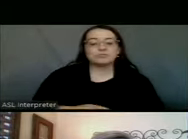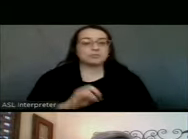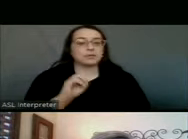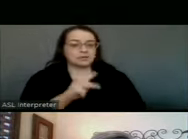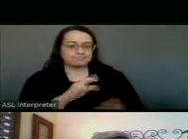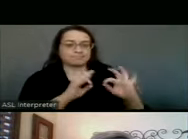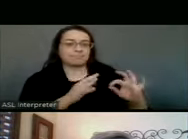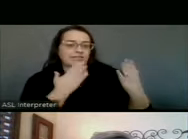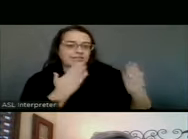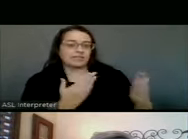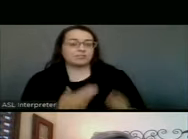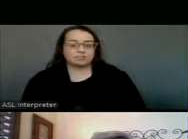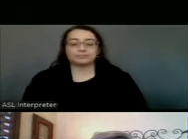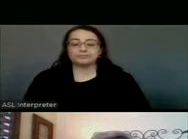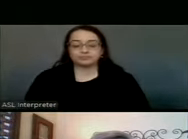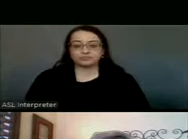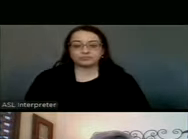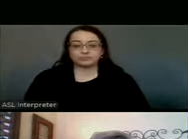Thank you.